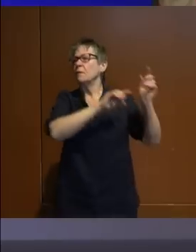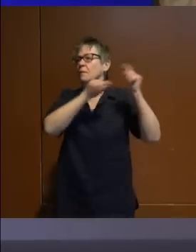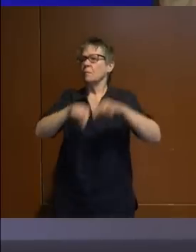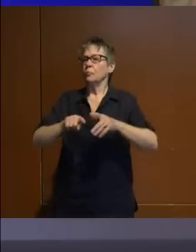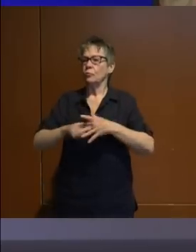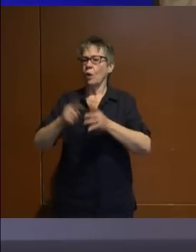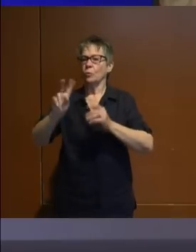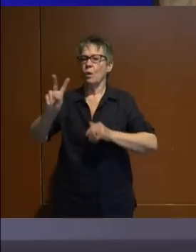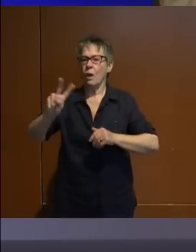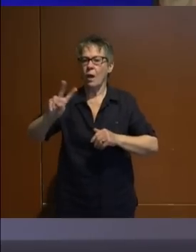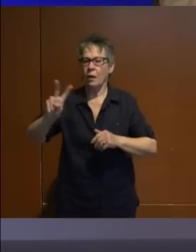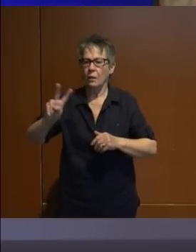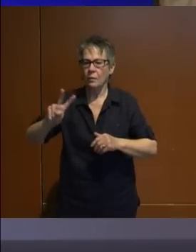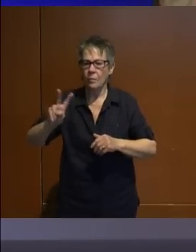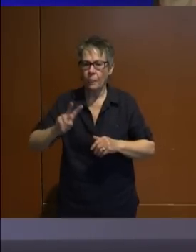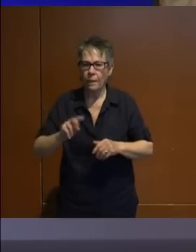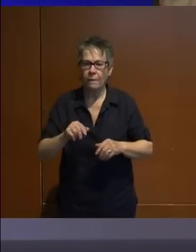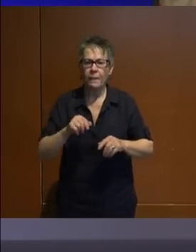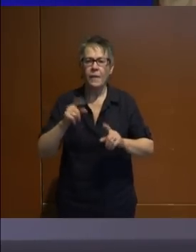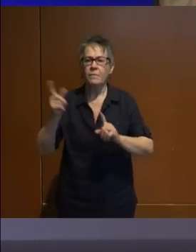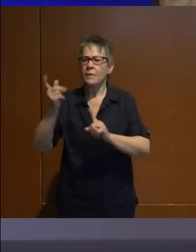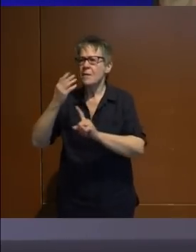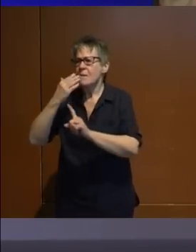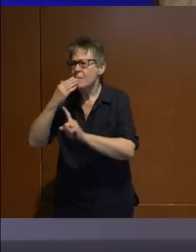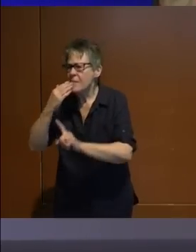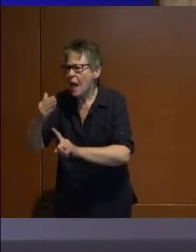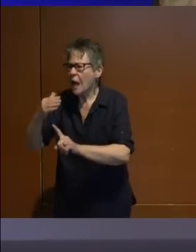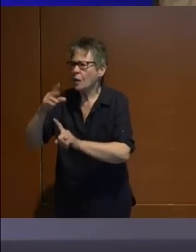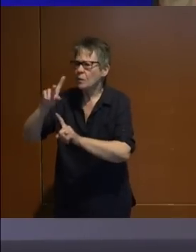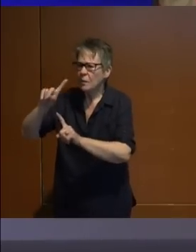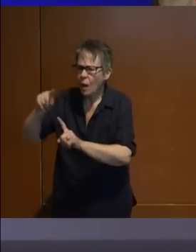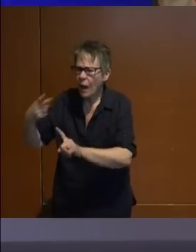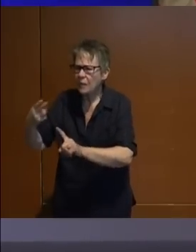Persicelli, Dr. Tan, Colonel, Director, and to everyone. Thank you.